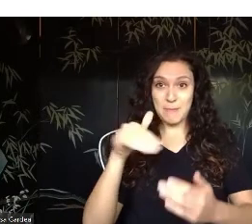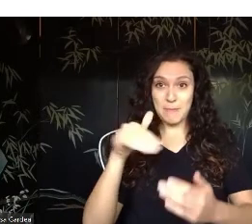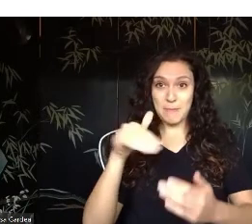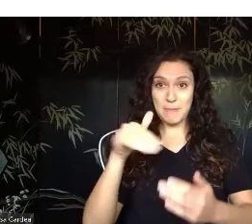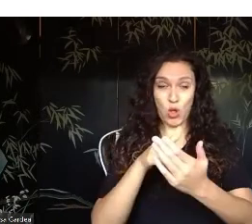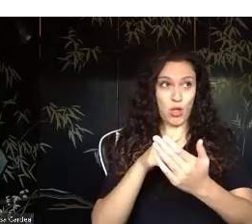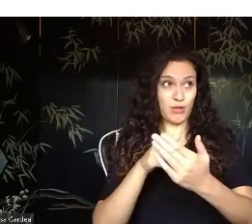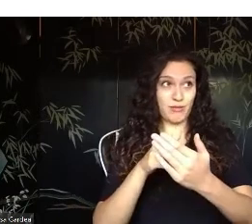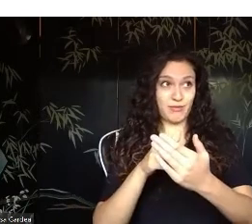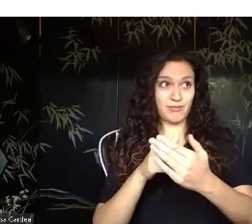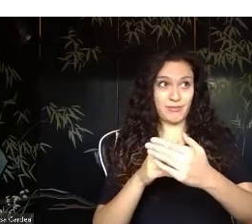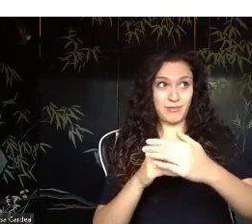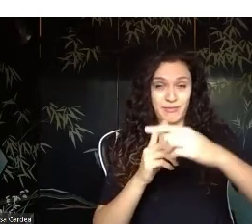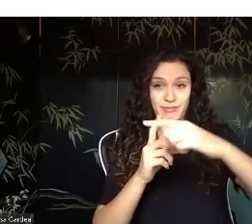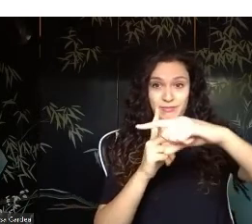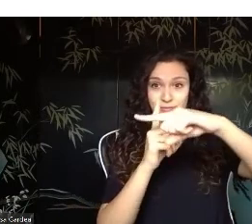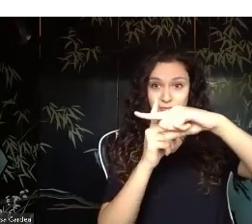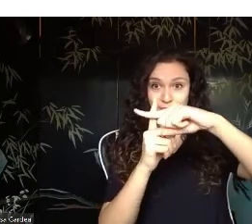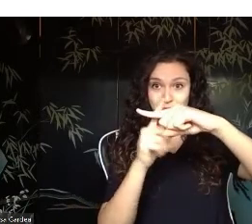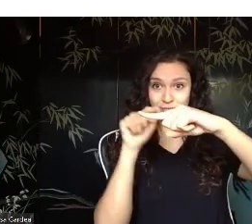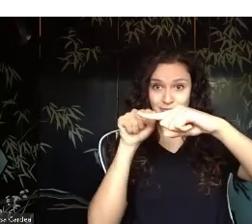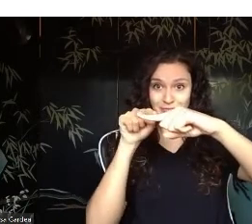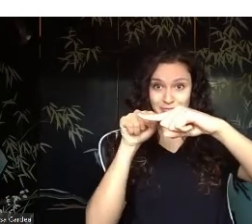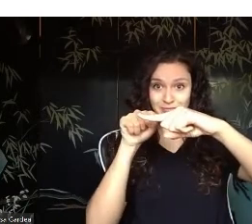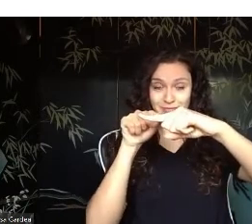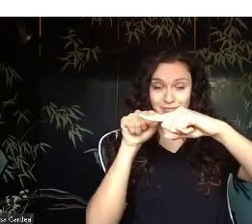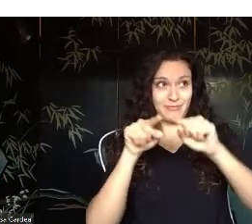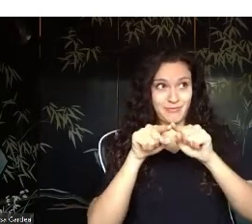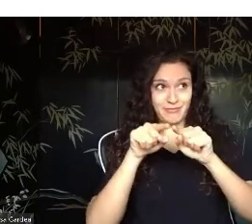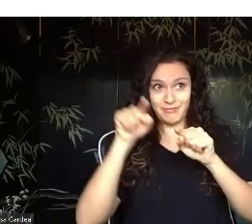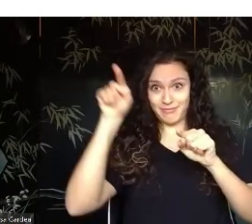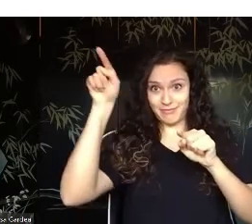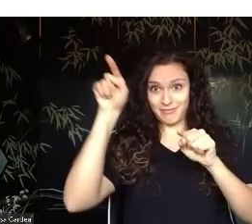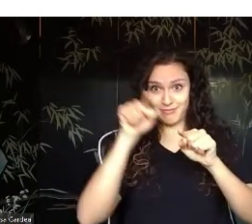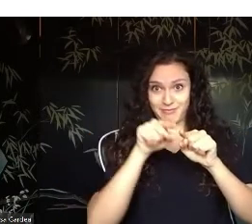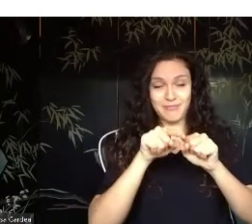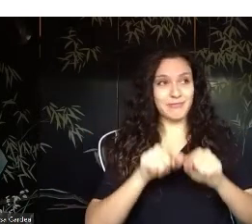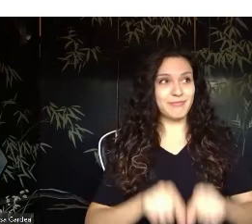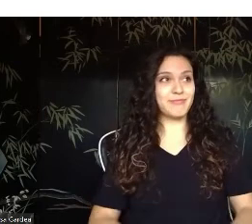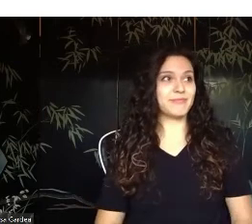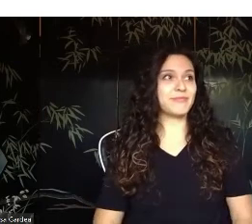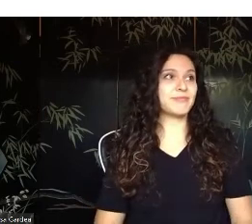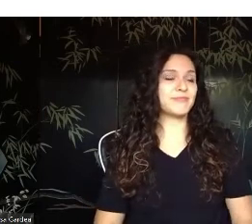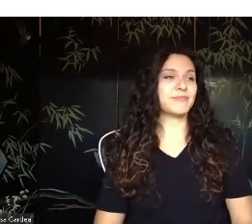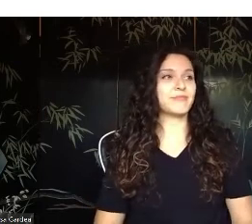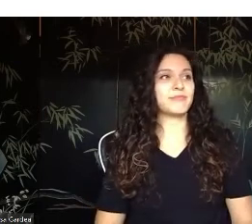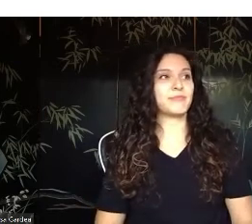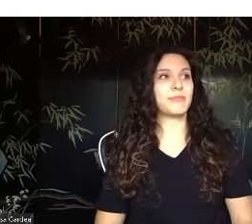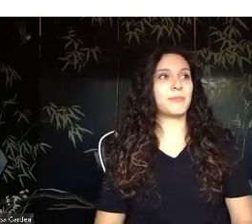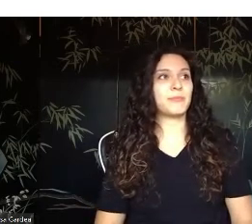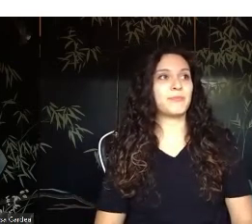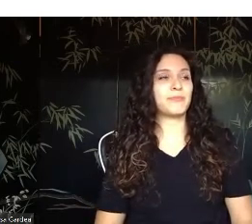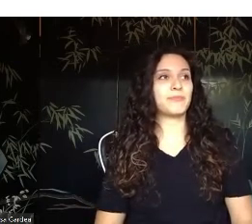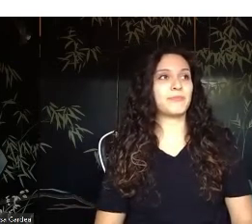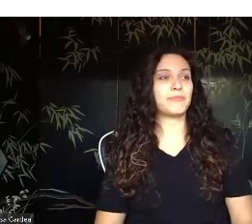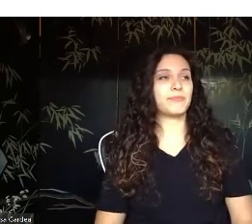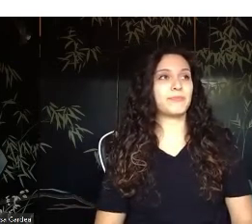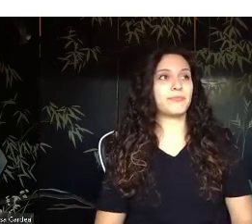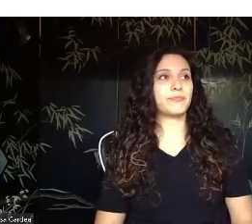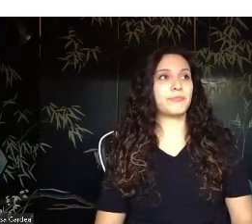this, it's right in the middle. So try to pick points that are on the exact intersection right there. That's where you want to